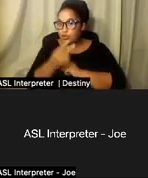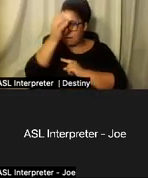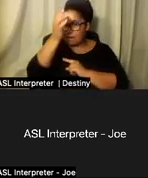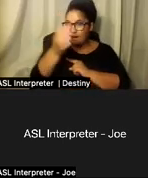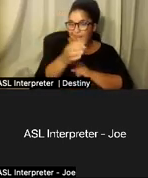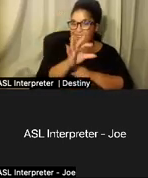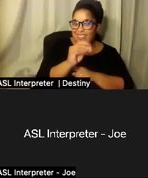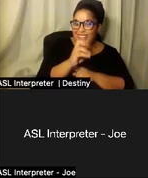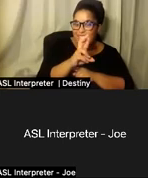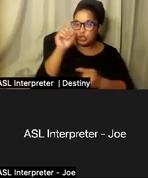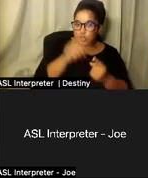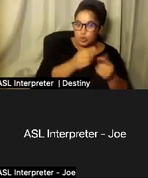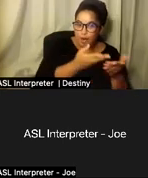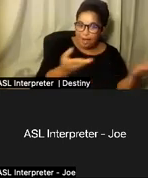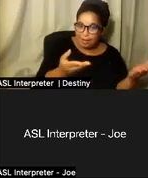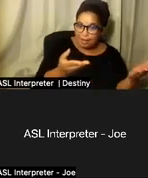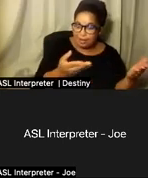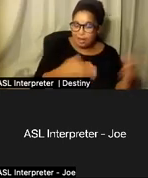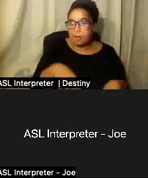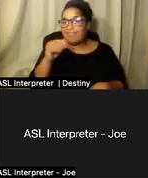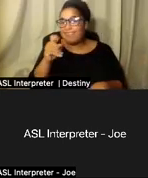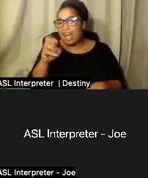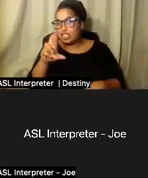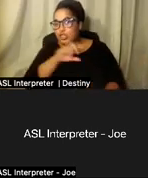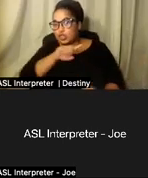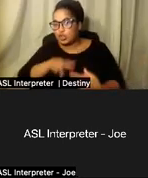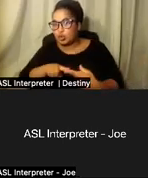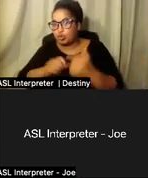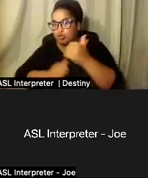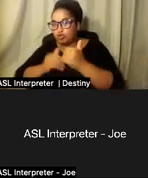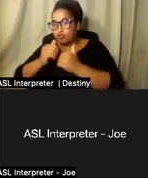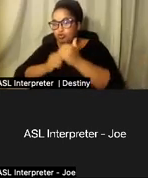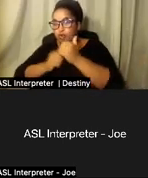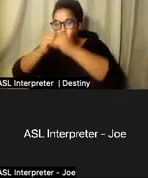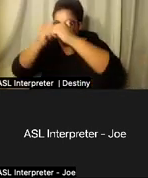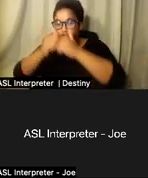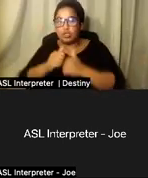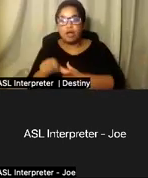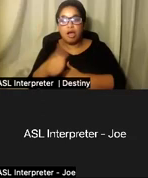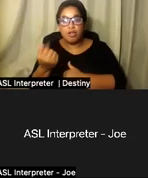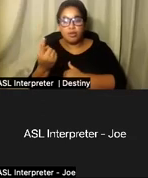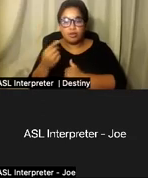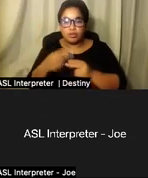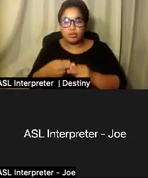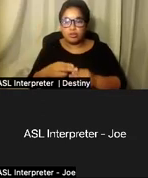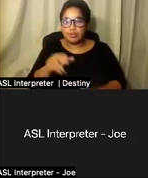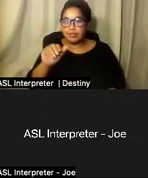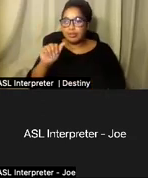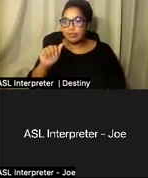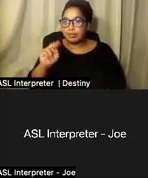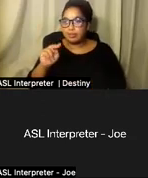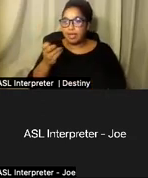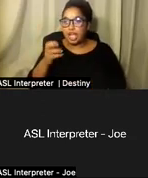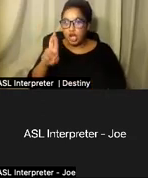Fastener goes to the item and the fastener goes to the structure. Here's two other terms I want you to know. They are anchor point